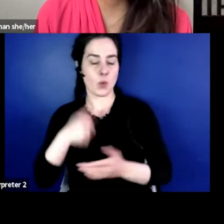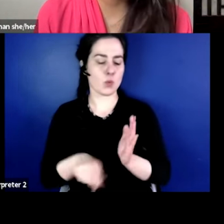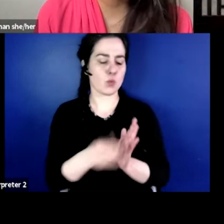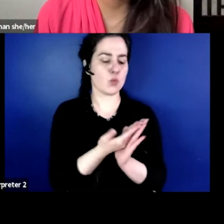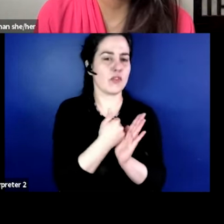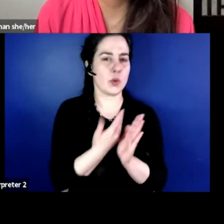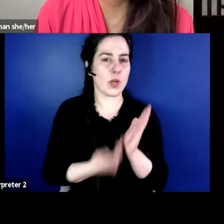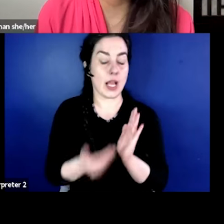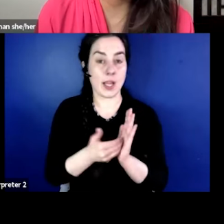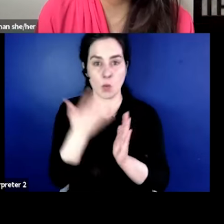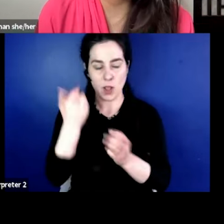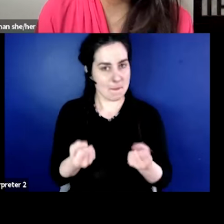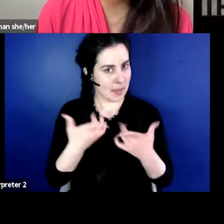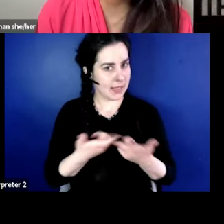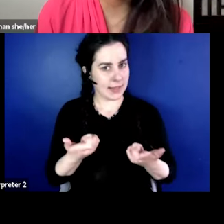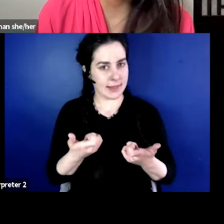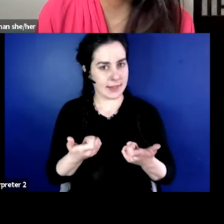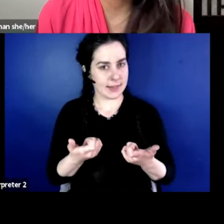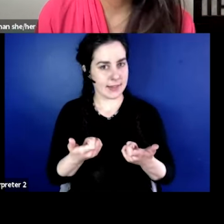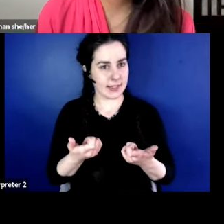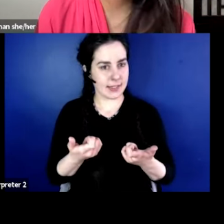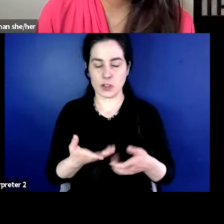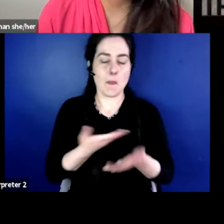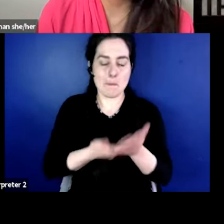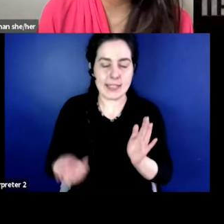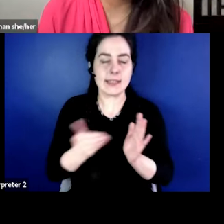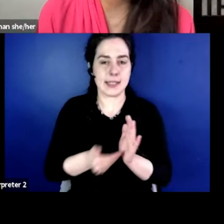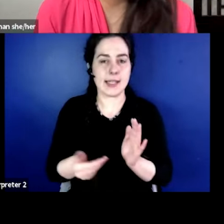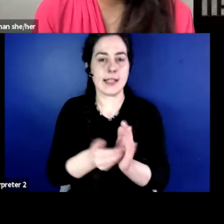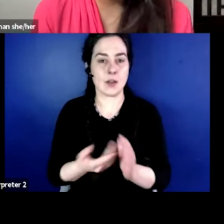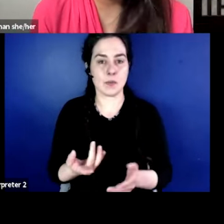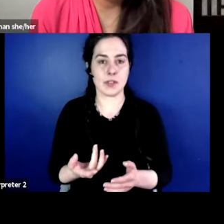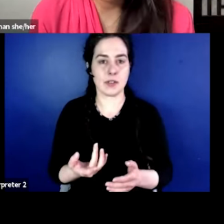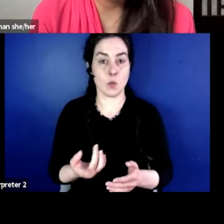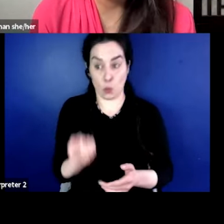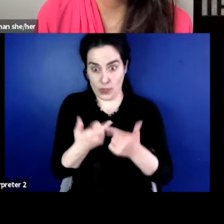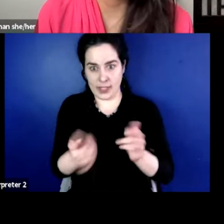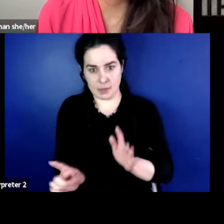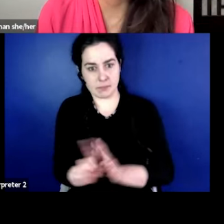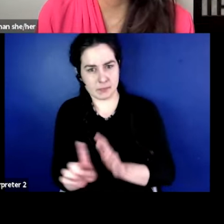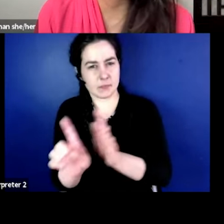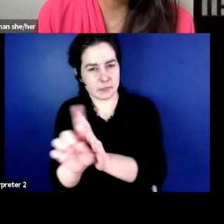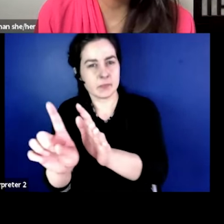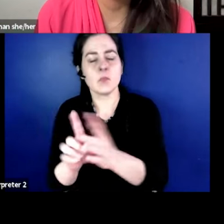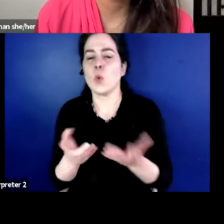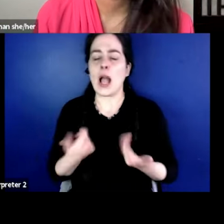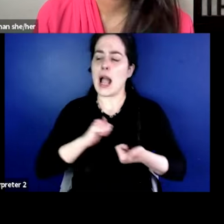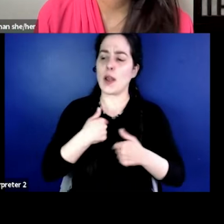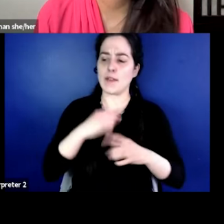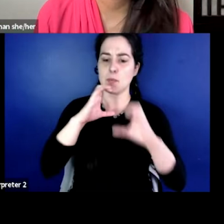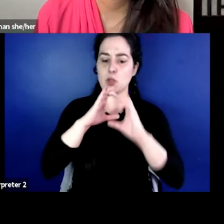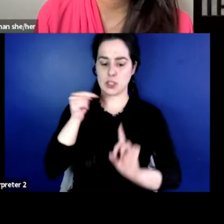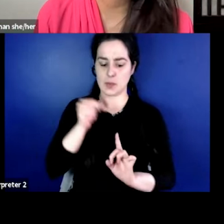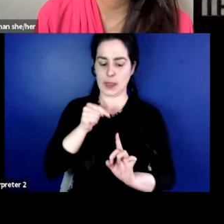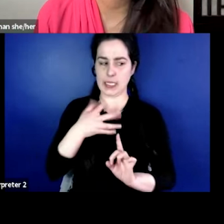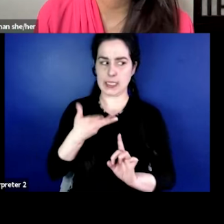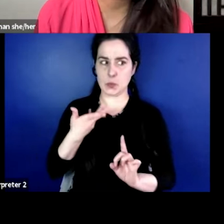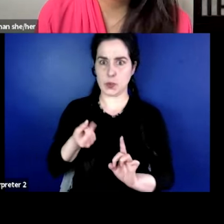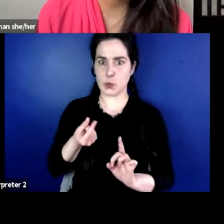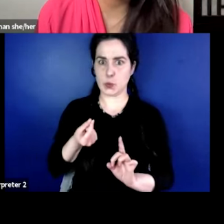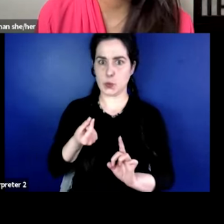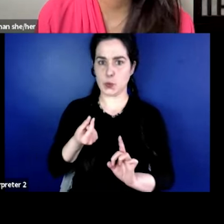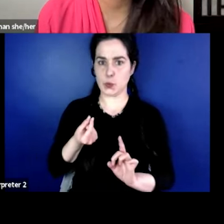that kept coming up with the Courage Act original report was that people were wondering, how do I have communications about this conversation? What do I do? And so we